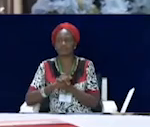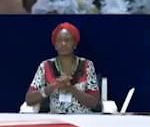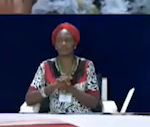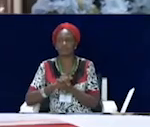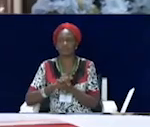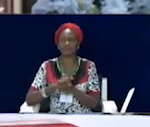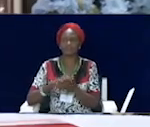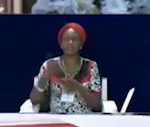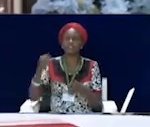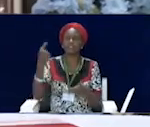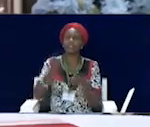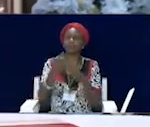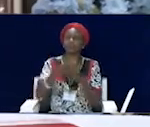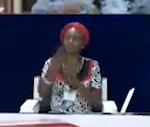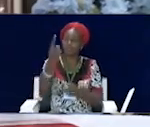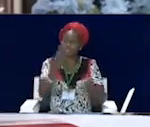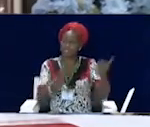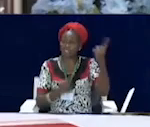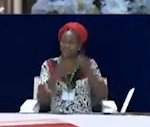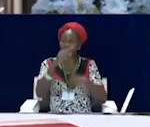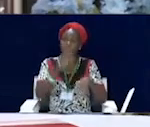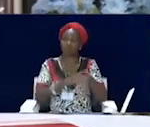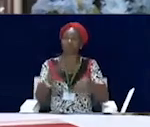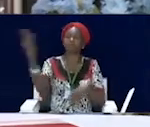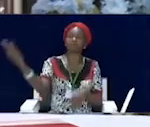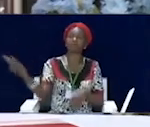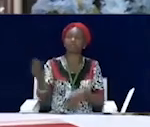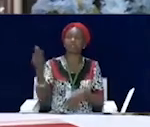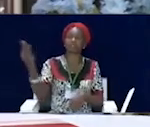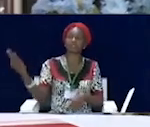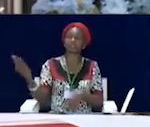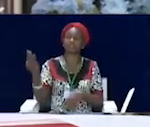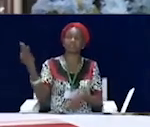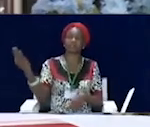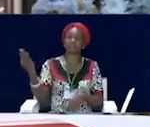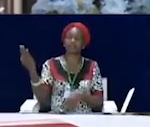The word came on Friday.